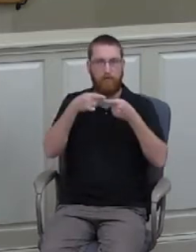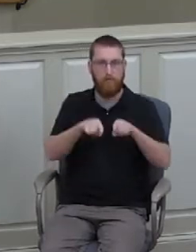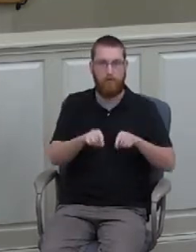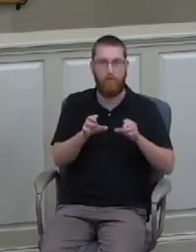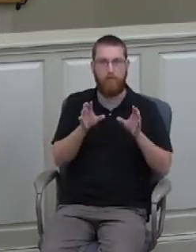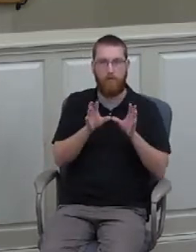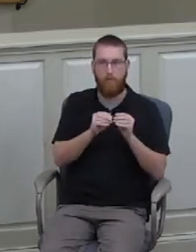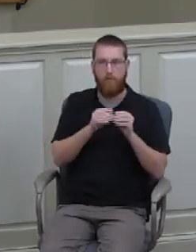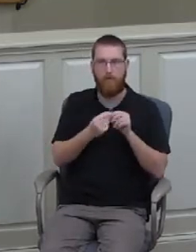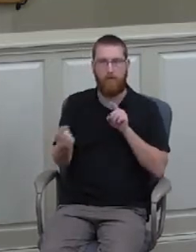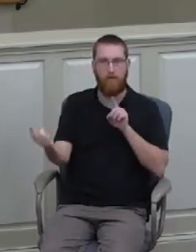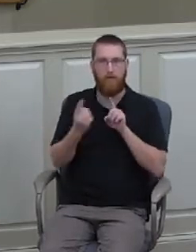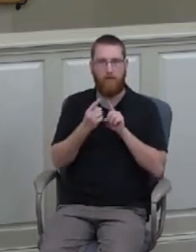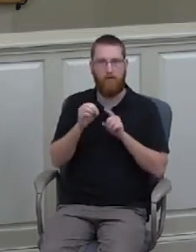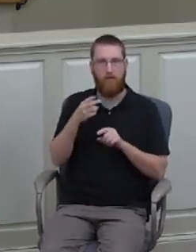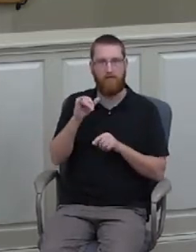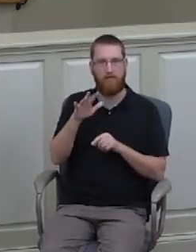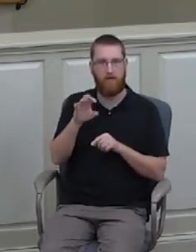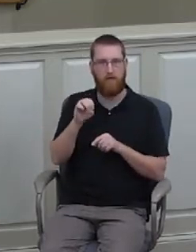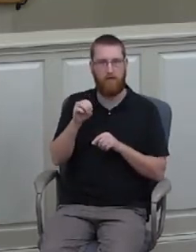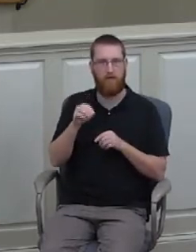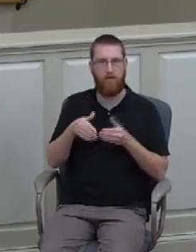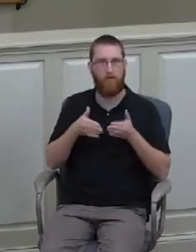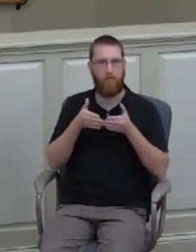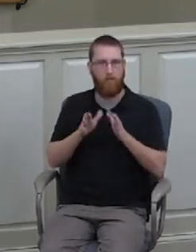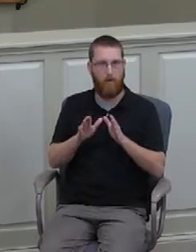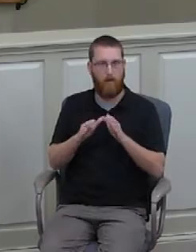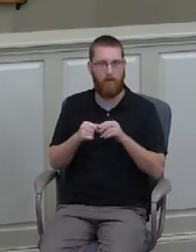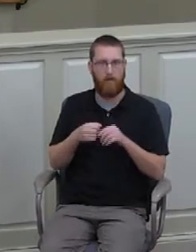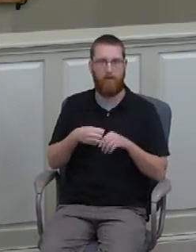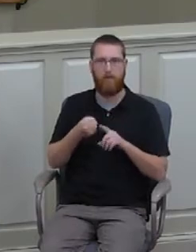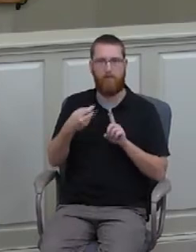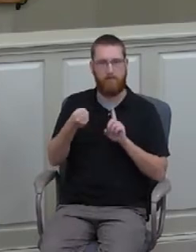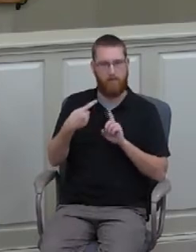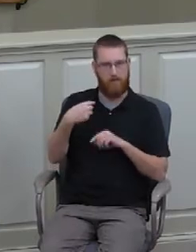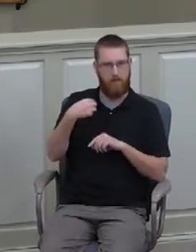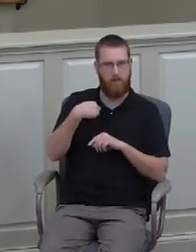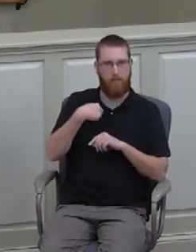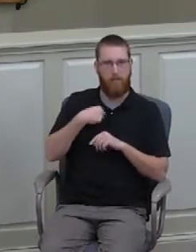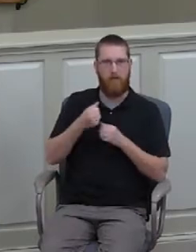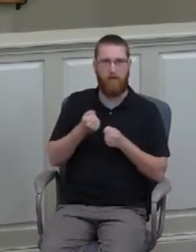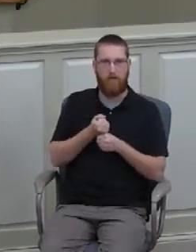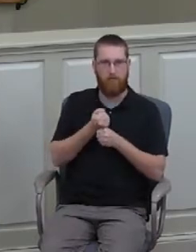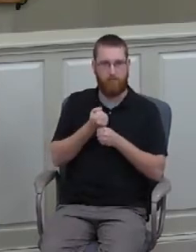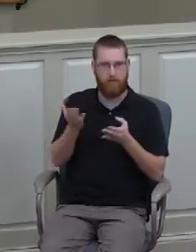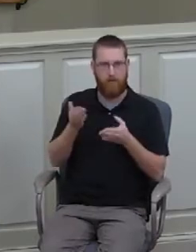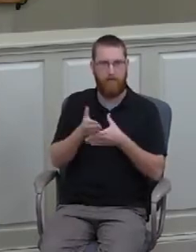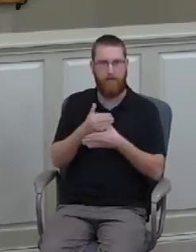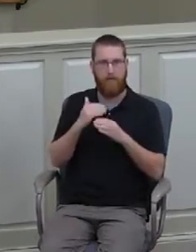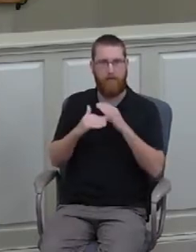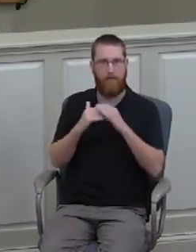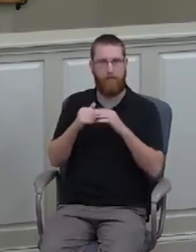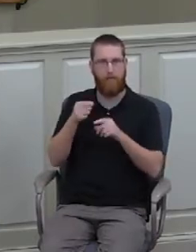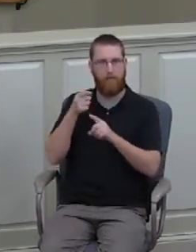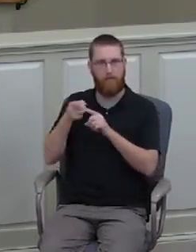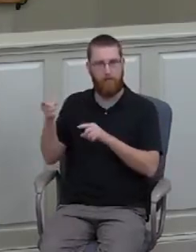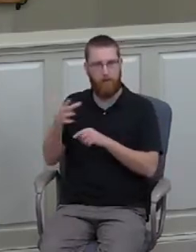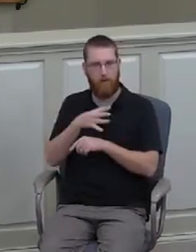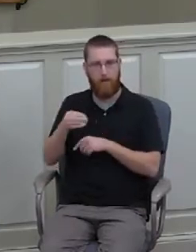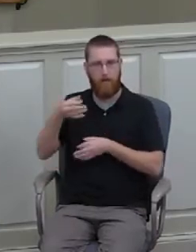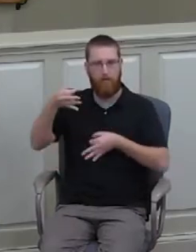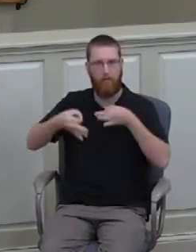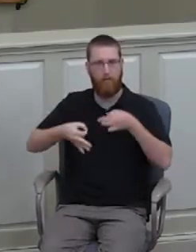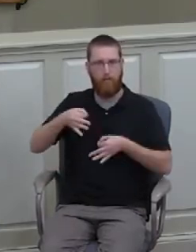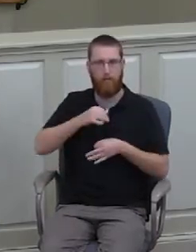to me in an obviously hostile demeanor and was verbally berating, as I shared in email to both you and fiscal court, which I thought was not